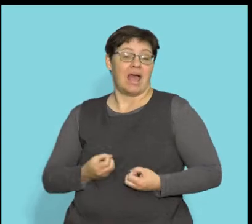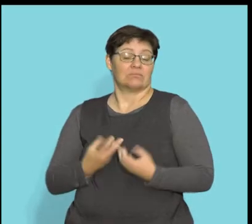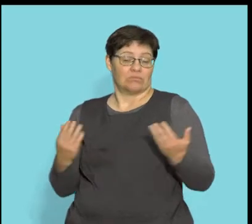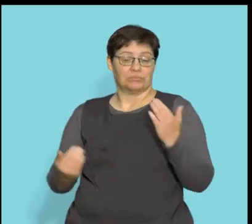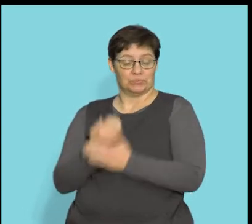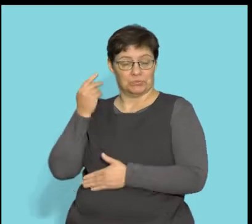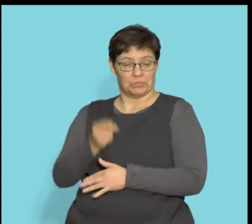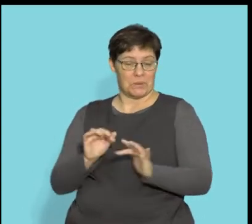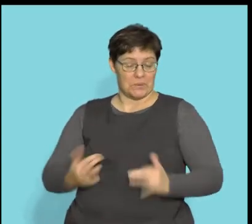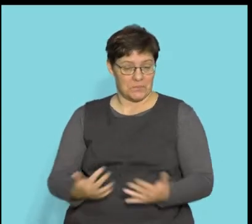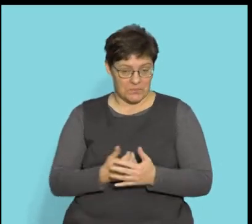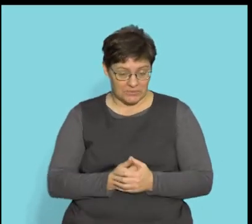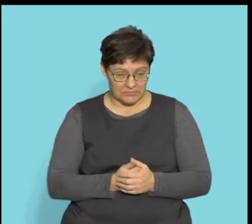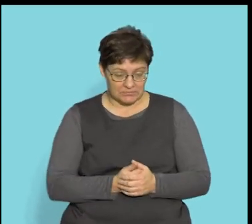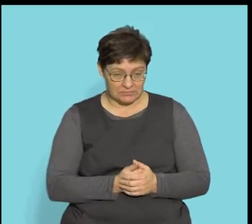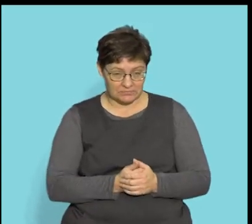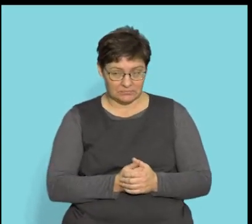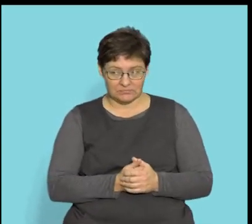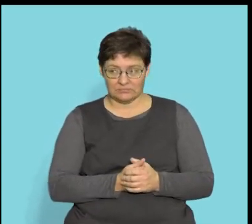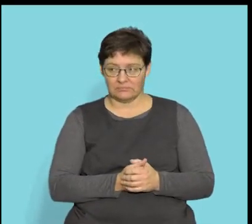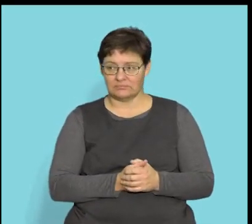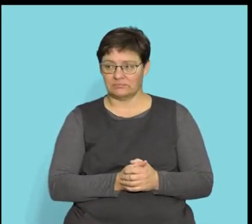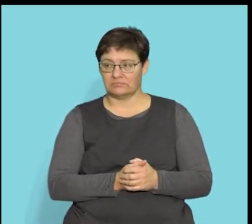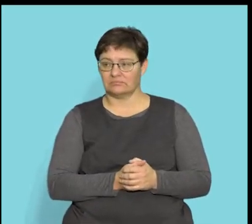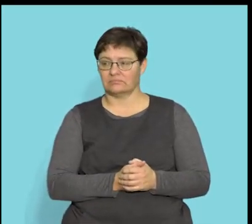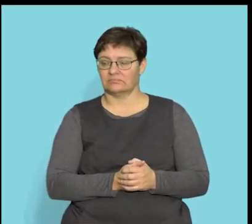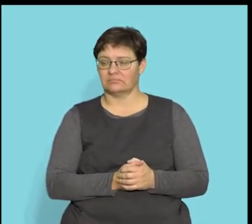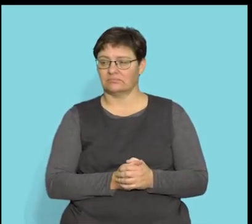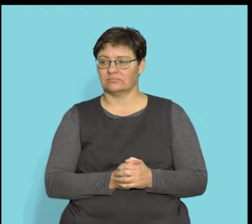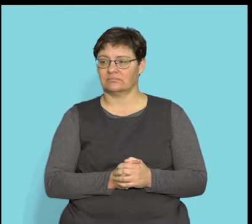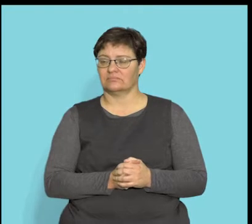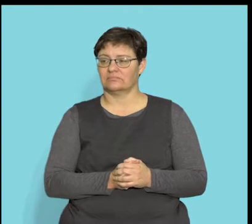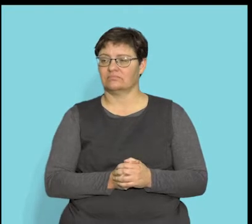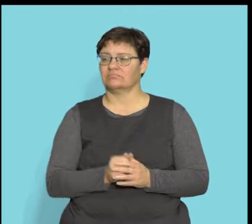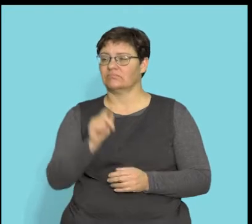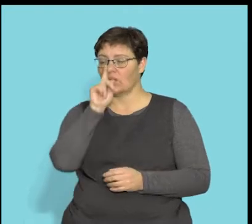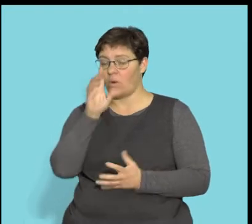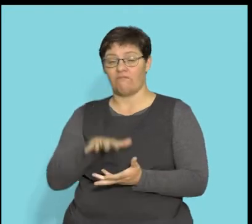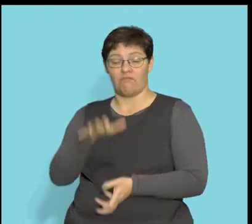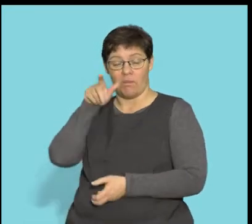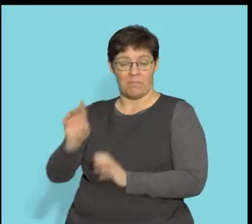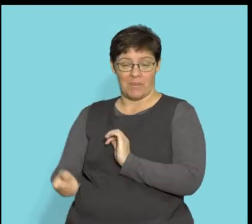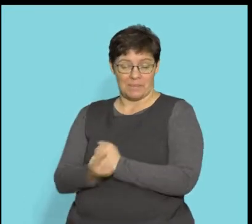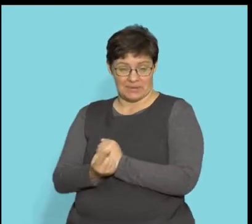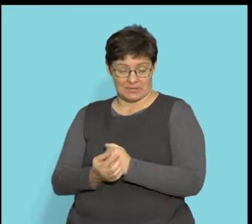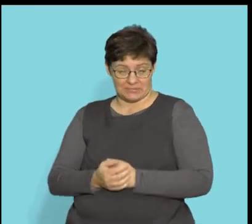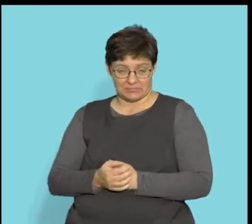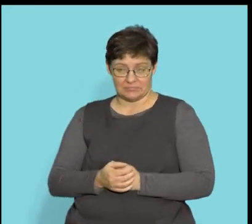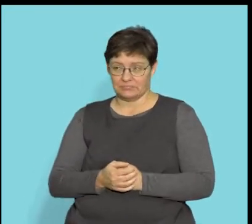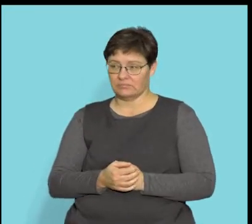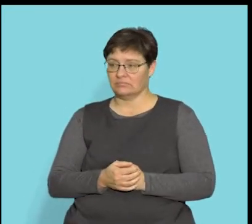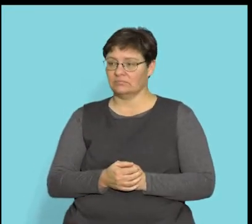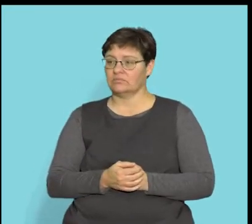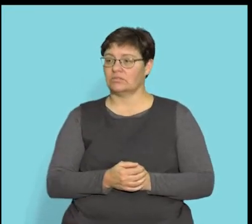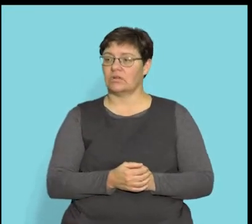the new surface area of a particular shape. Cool. Let's look at what happens to the volume.